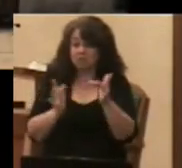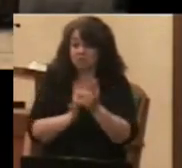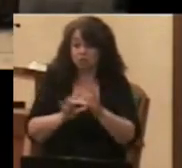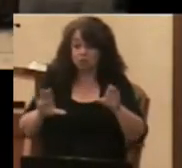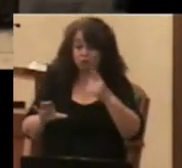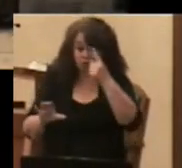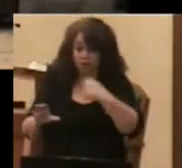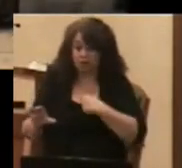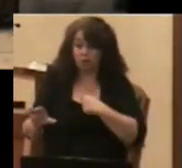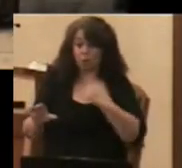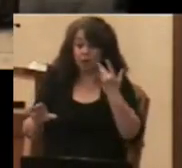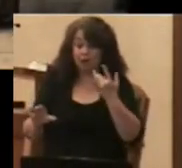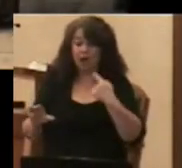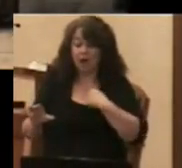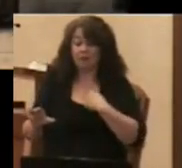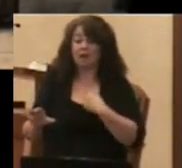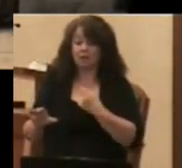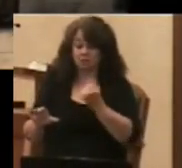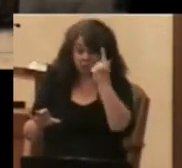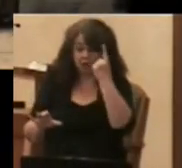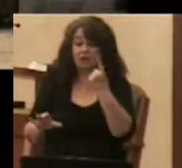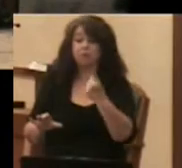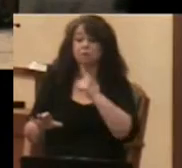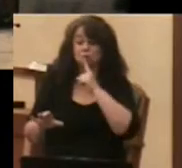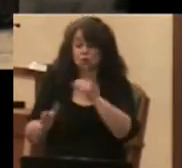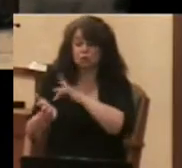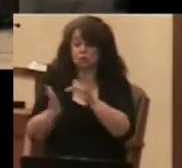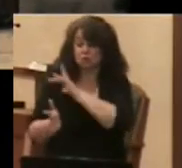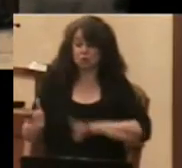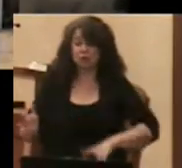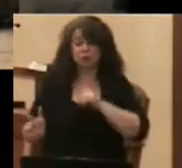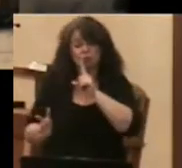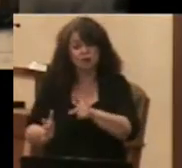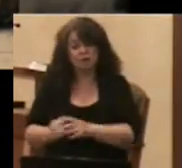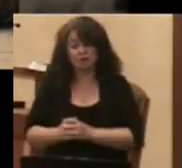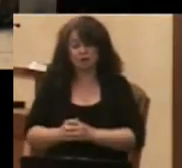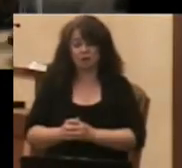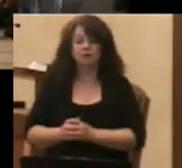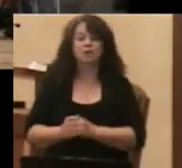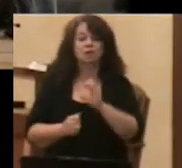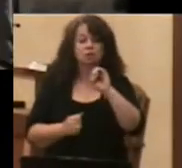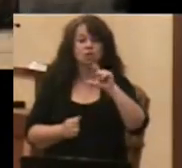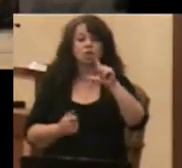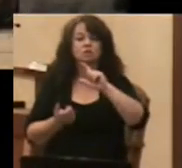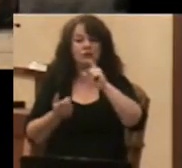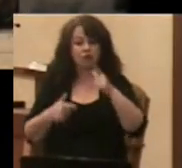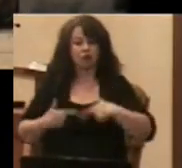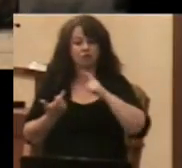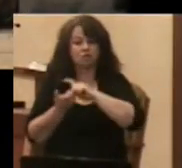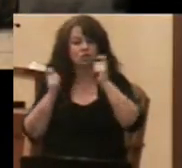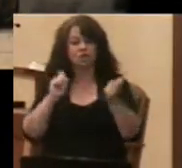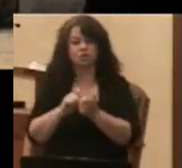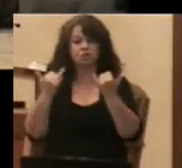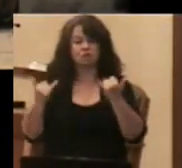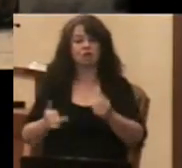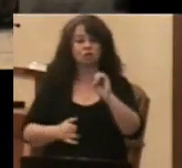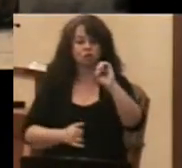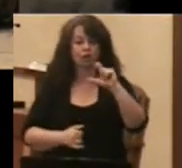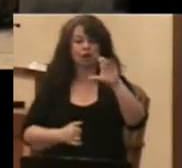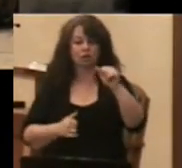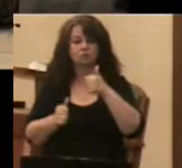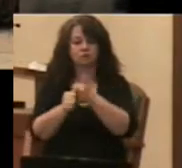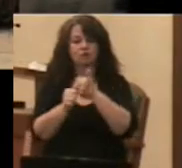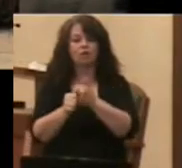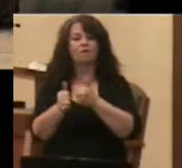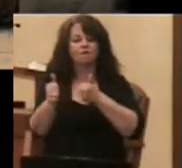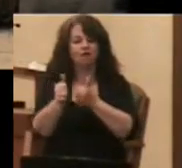Holy Spirit. This experience completely changed Saul's life. He became a follower of